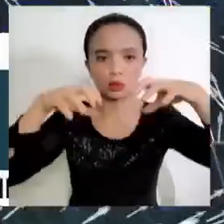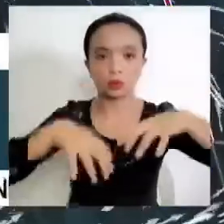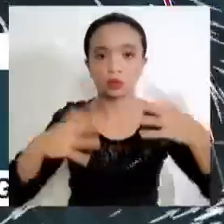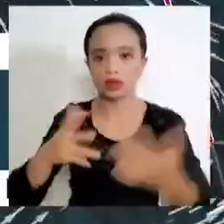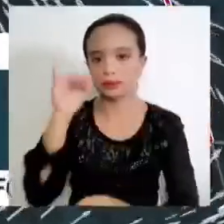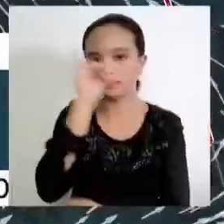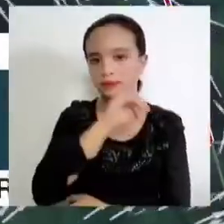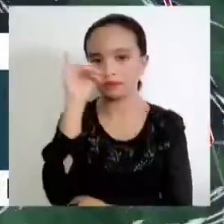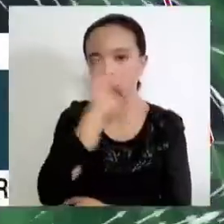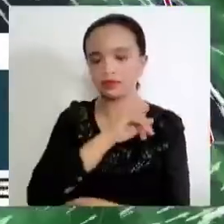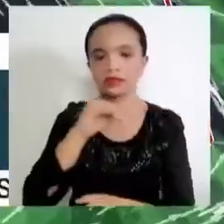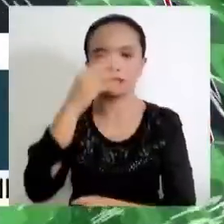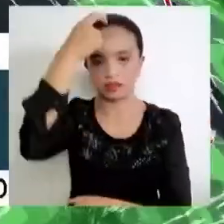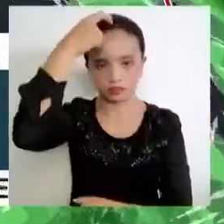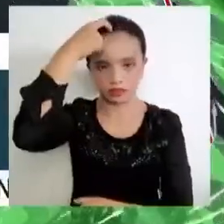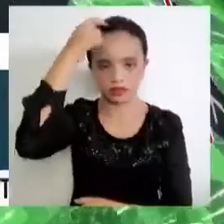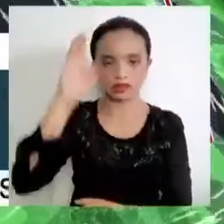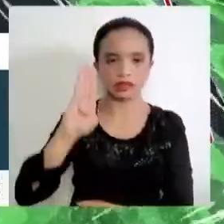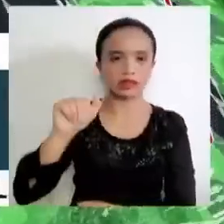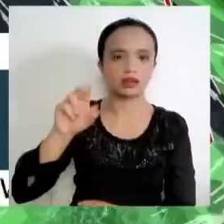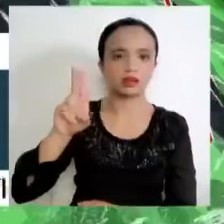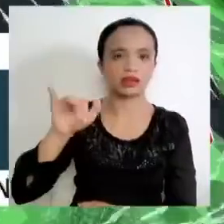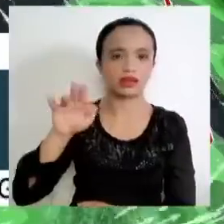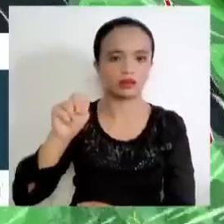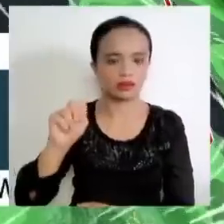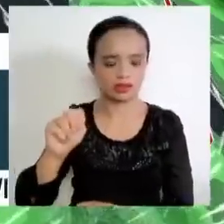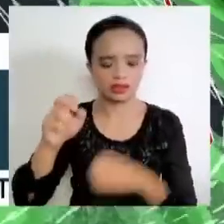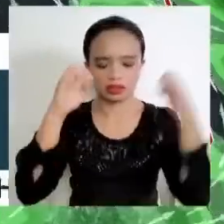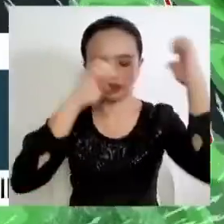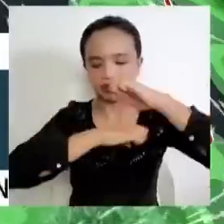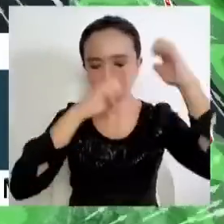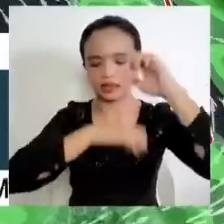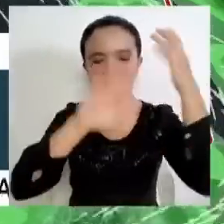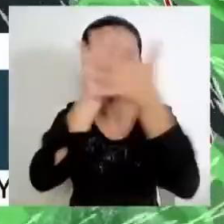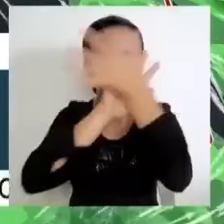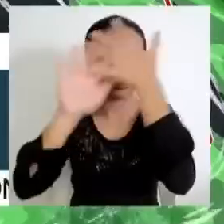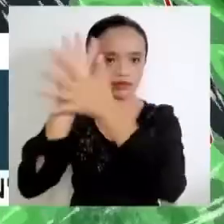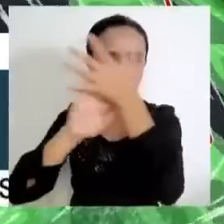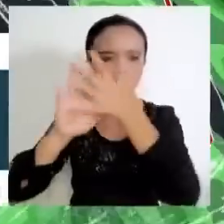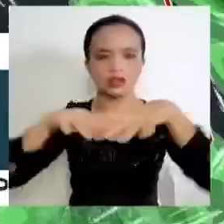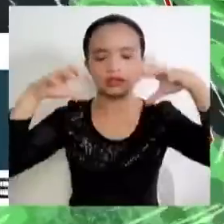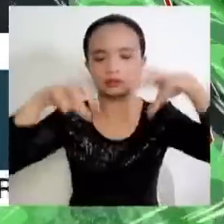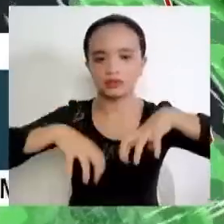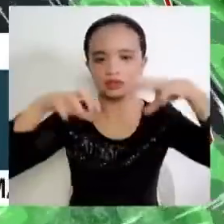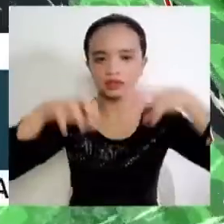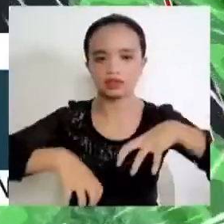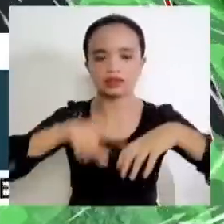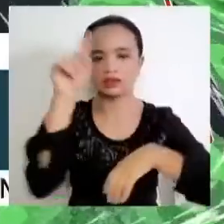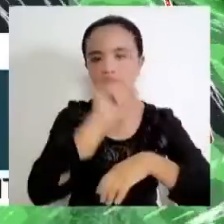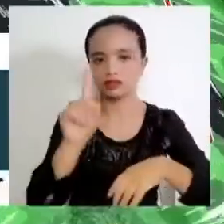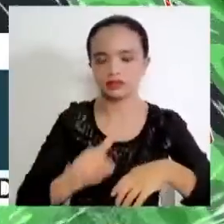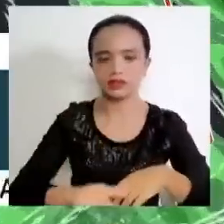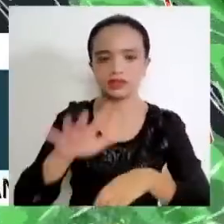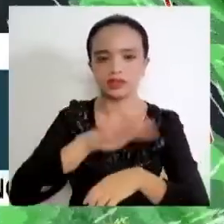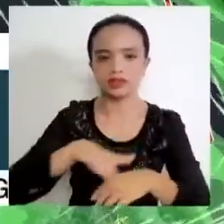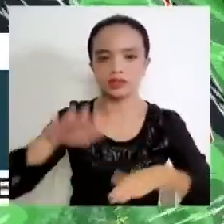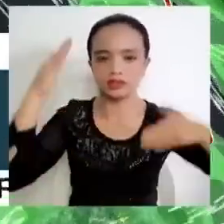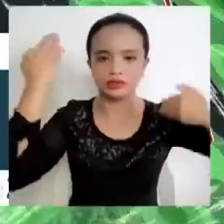region, Batanes, and Babuyan Islands. Expect a cloudy skies with scattered rain showers and thunderstorm over